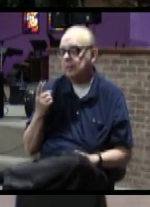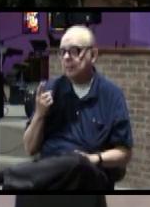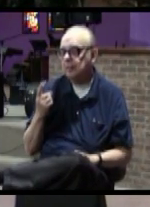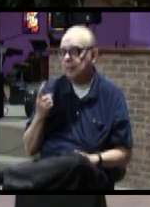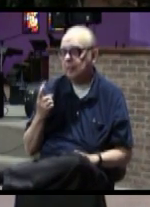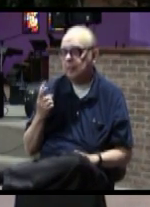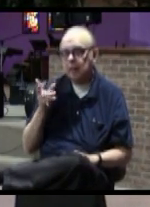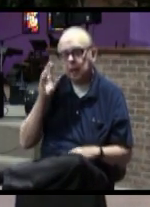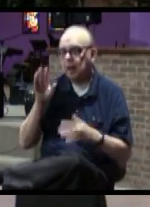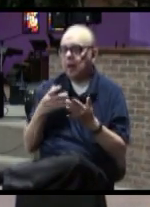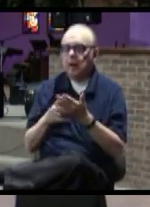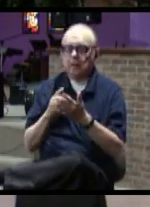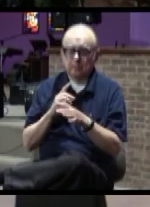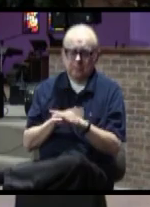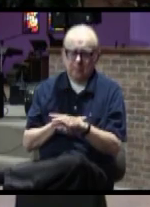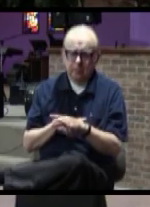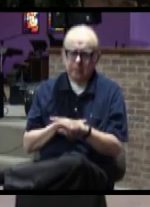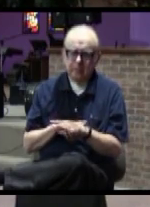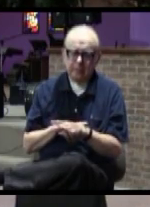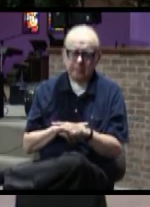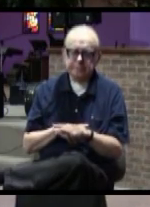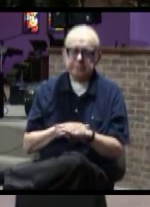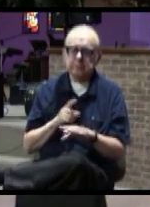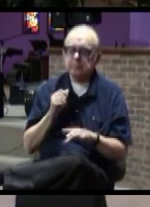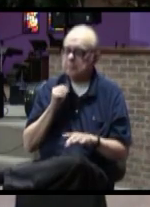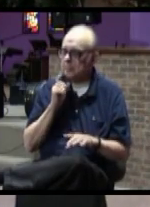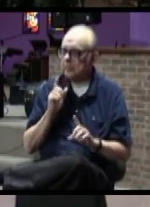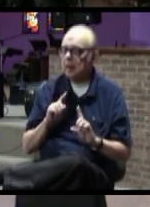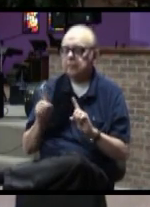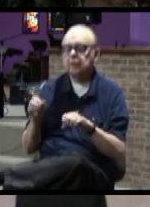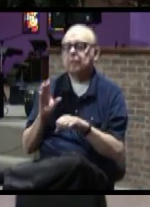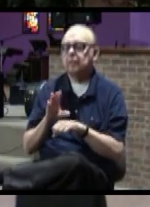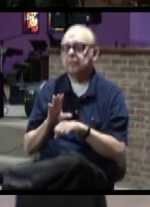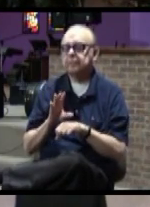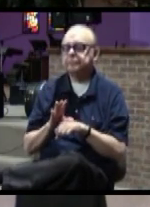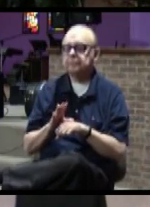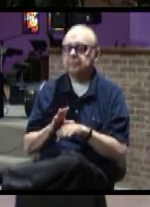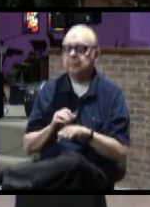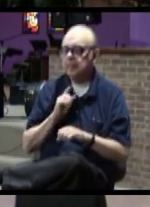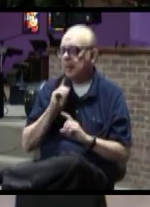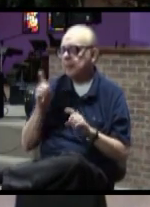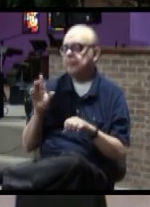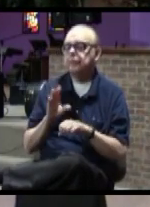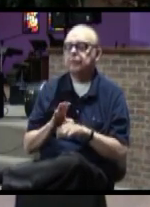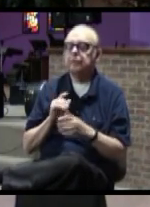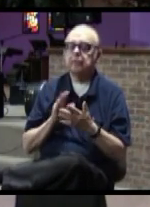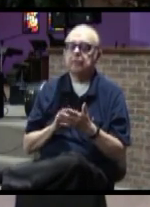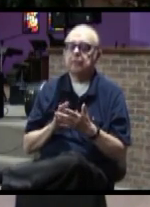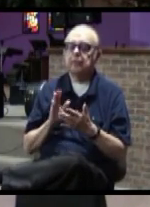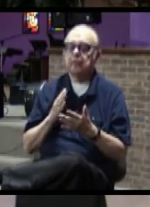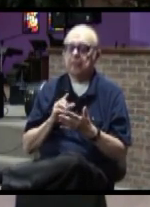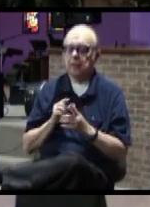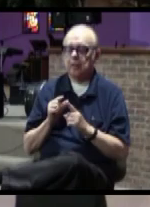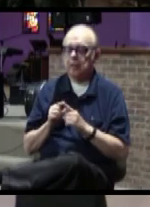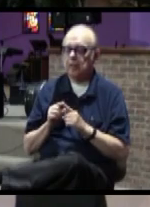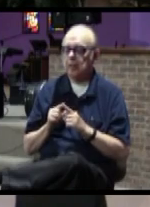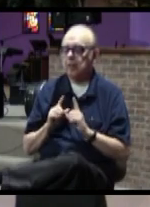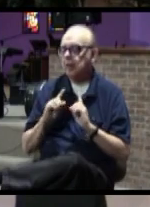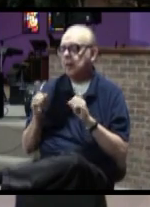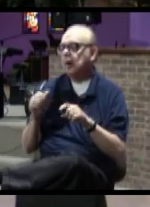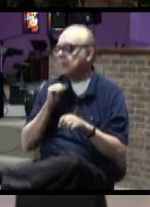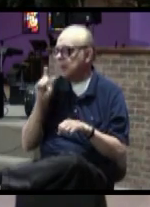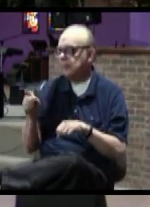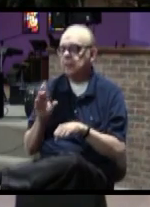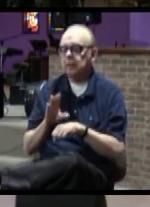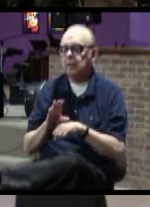And what you need to understand, and I hear this all the time, you do not have to come to church. I don't have to come to church to study